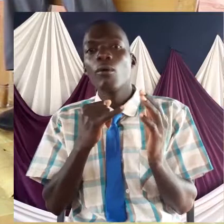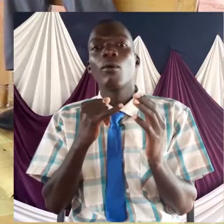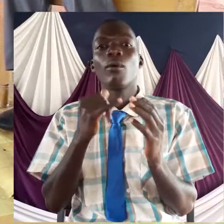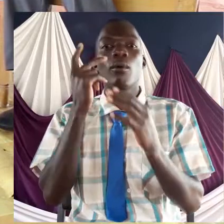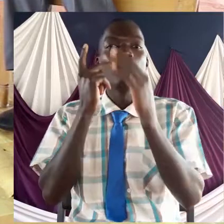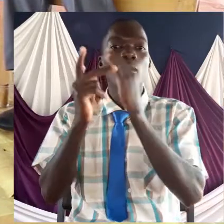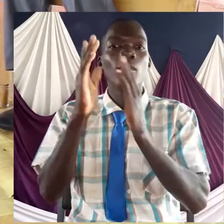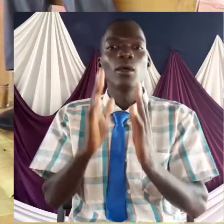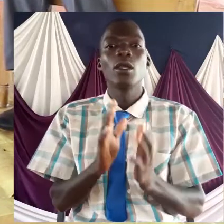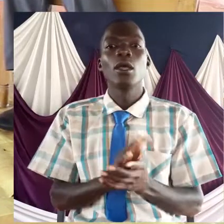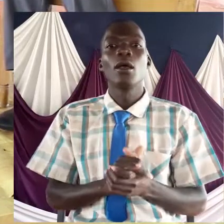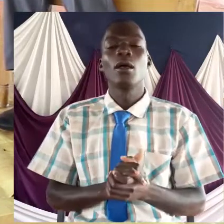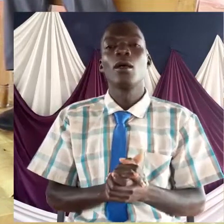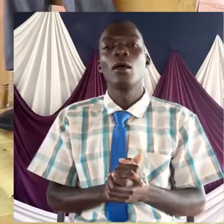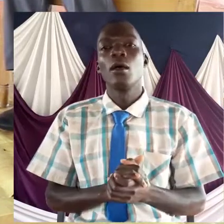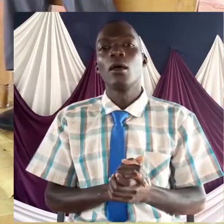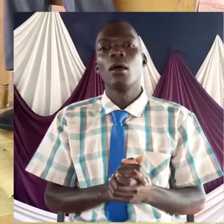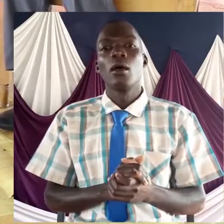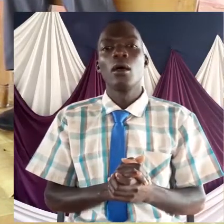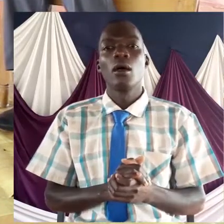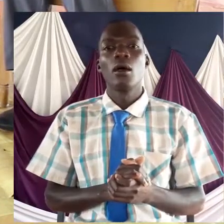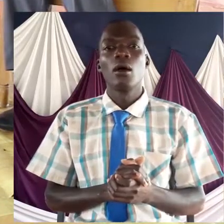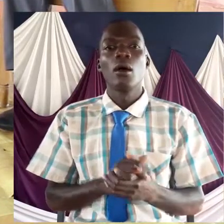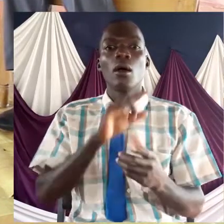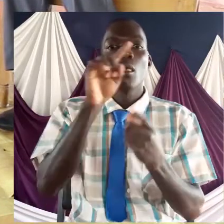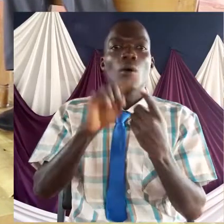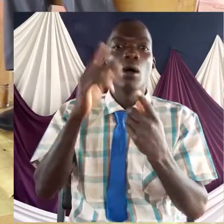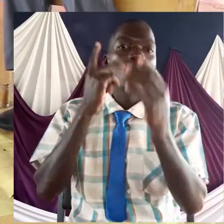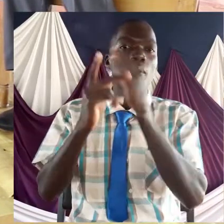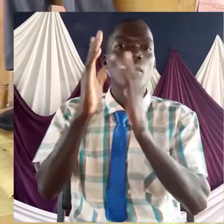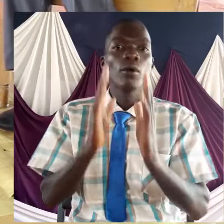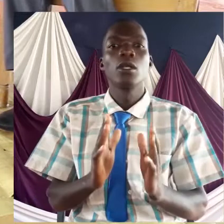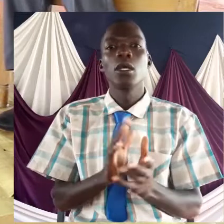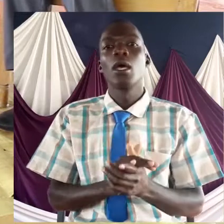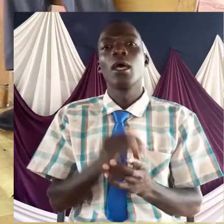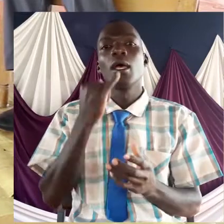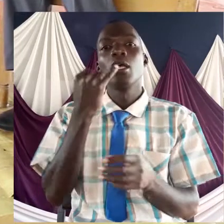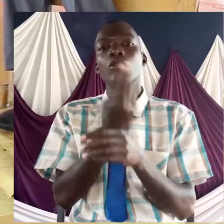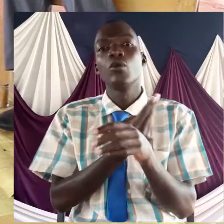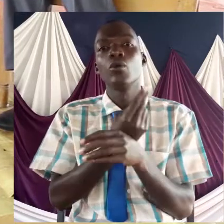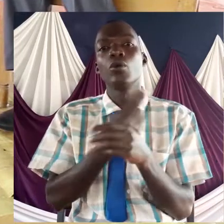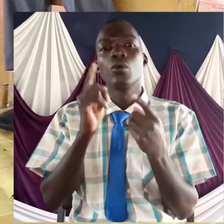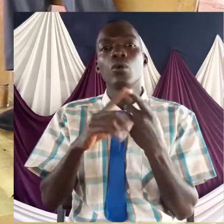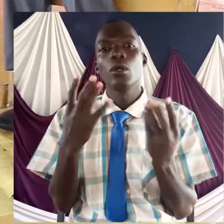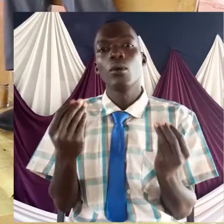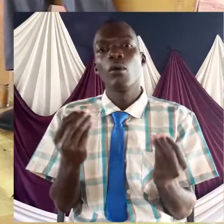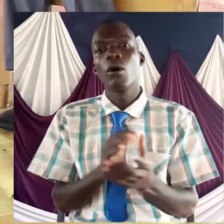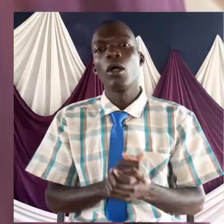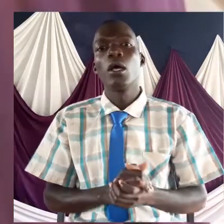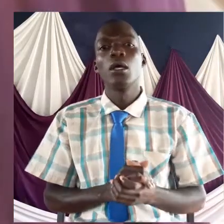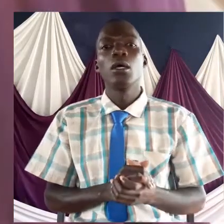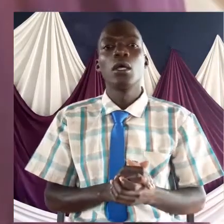told. Mm-hmm. Thank you. Elder, some addition? When prophecy is used with symbols,